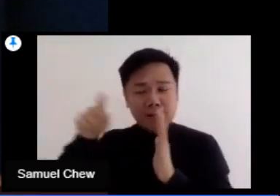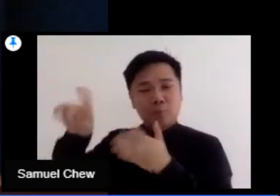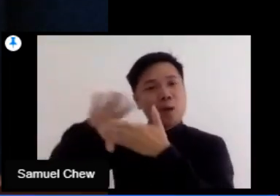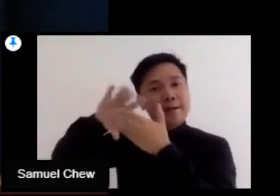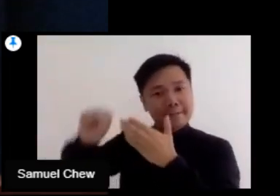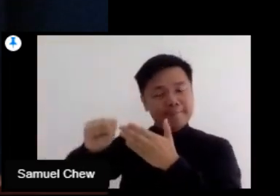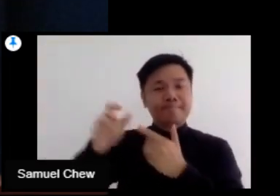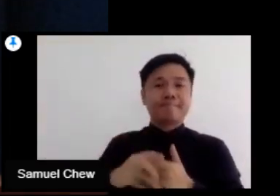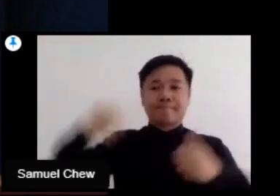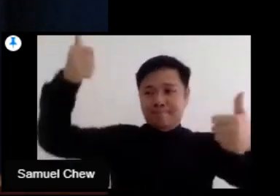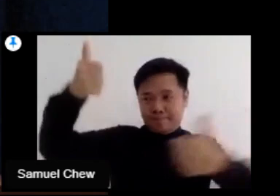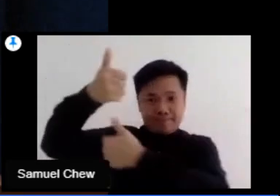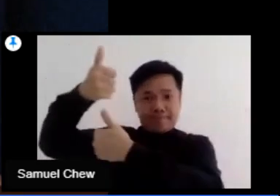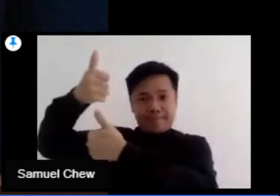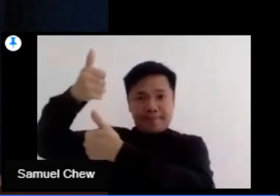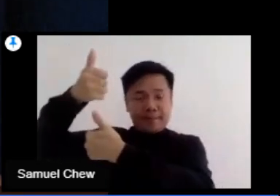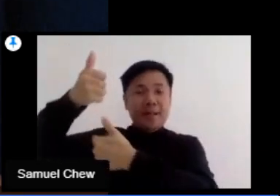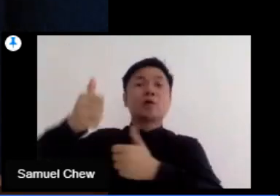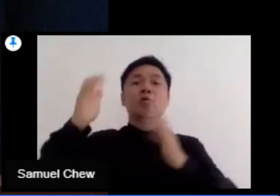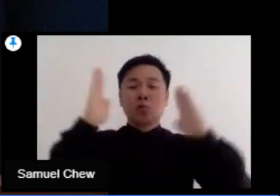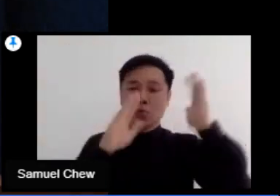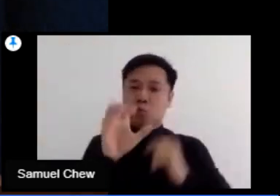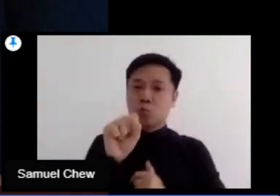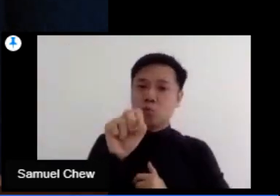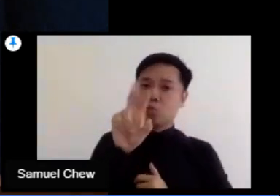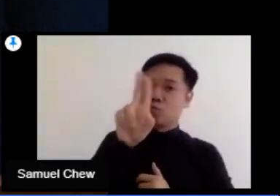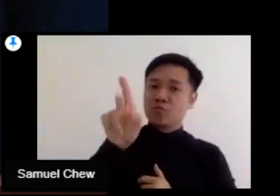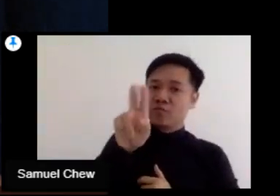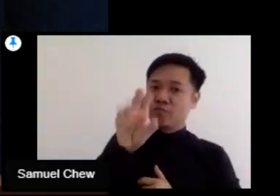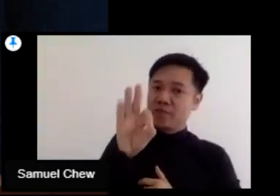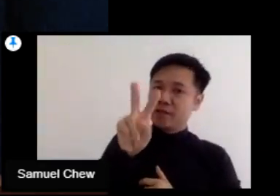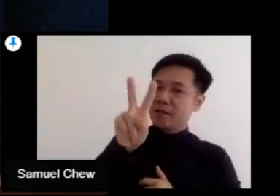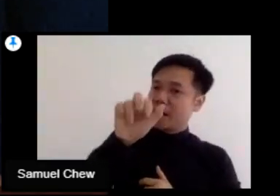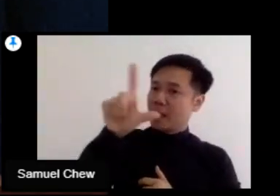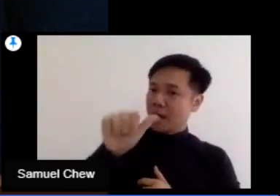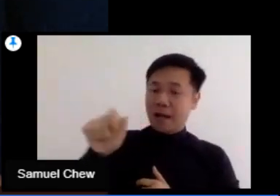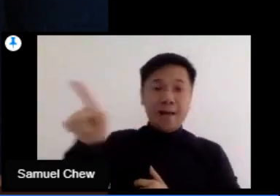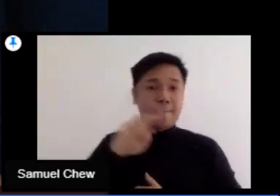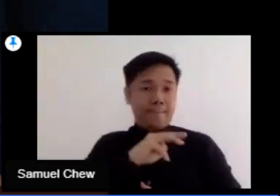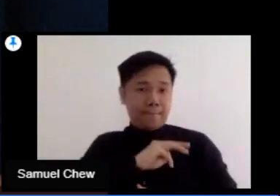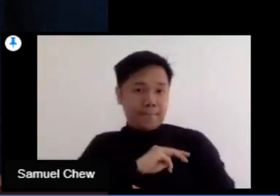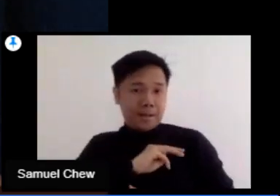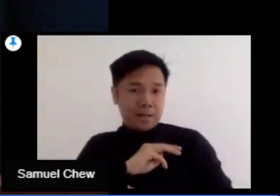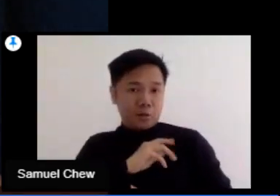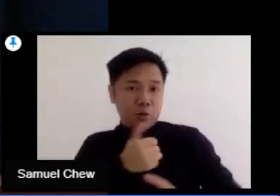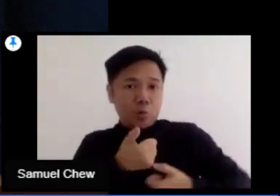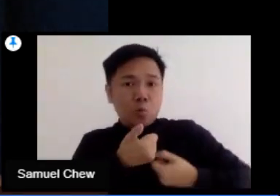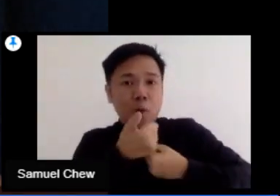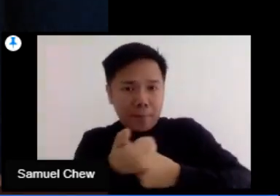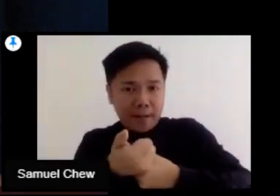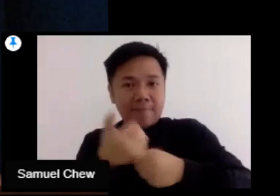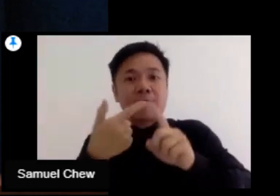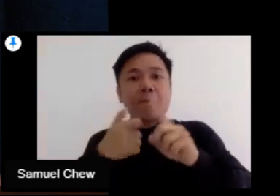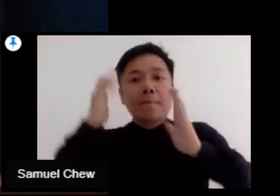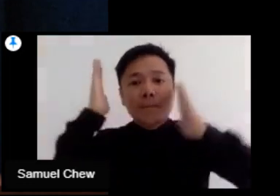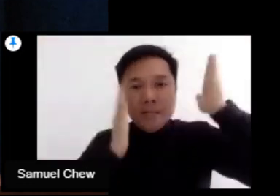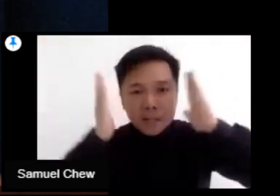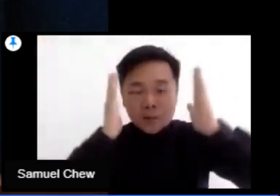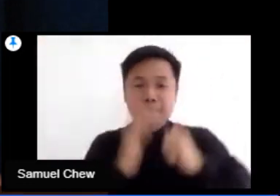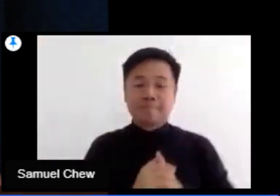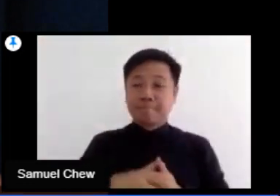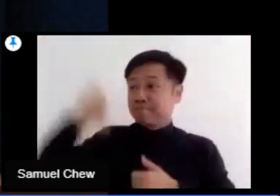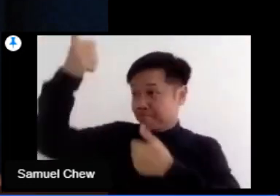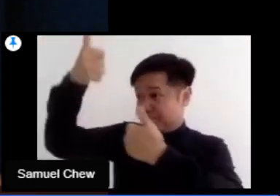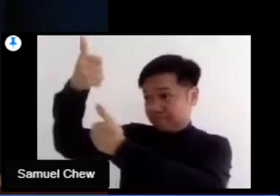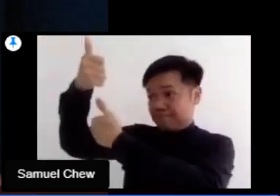as well as to the Vice Chair, Ms. Suzila Binti Mohammed Sidek, Minister and Permanent Representative of Malaysia to ESCAP. Madam Chair, I